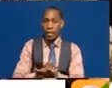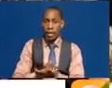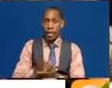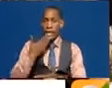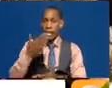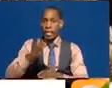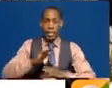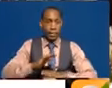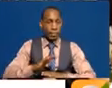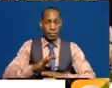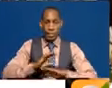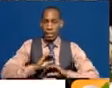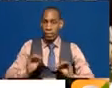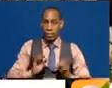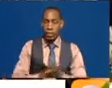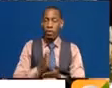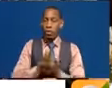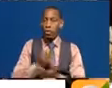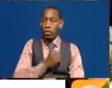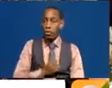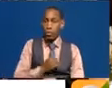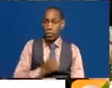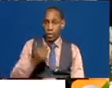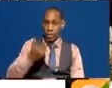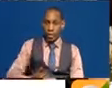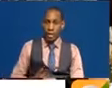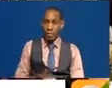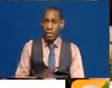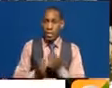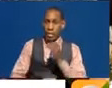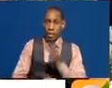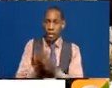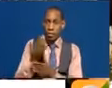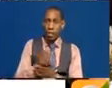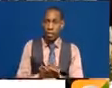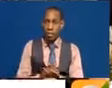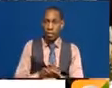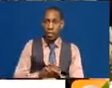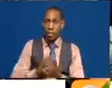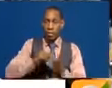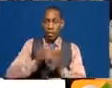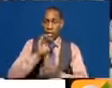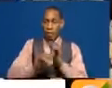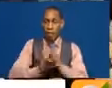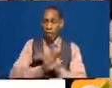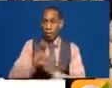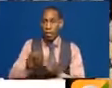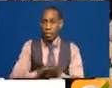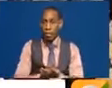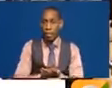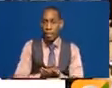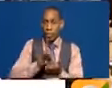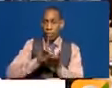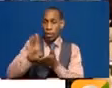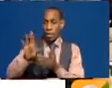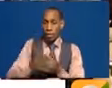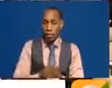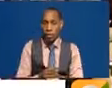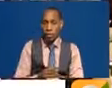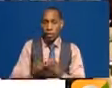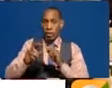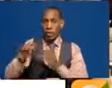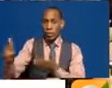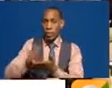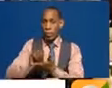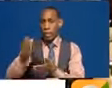satisfactory answer, I am sorry, I am going to initiate process ya nyinyi nyote mtoroke mkwende. Tutatafuta